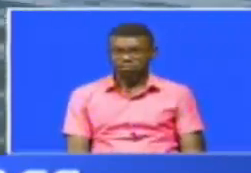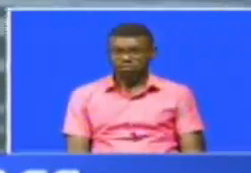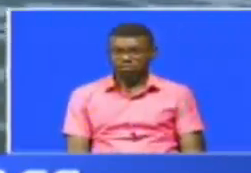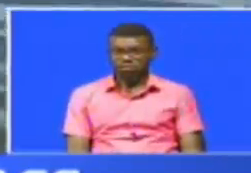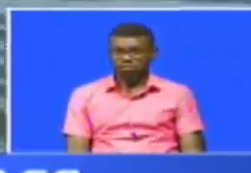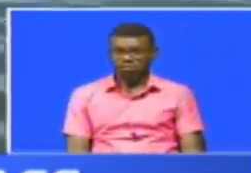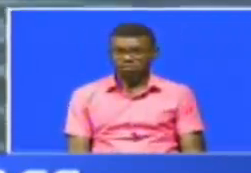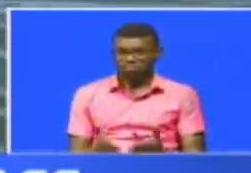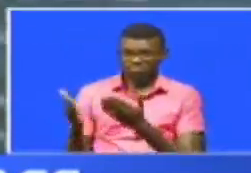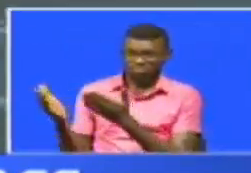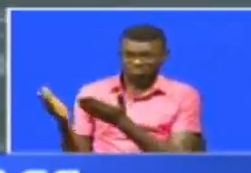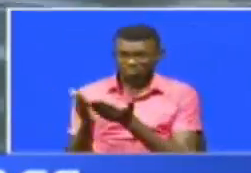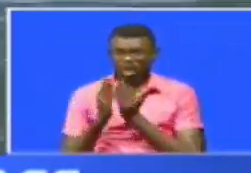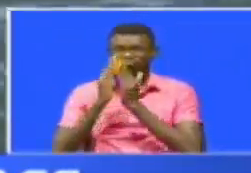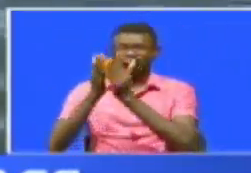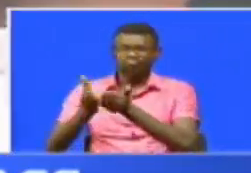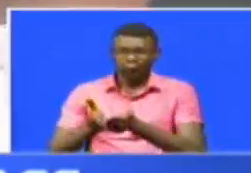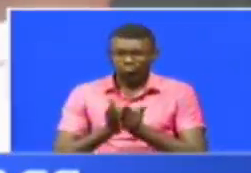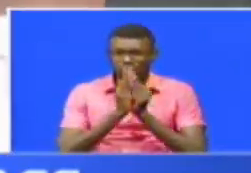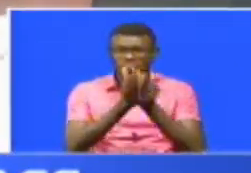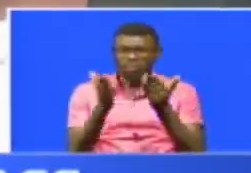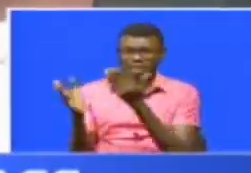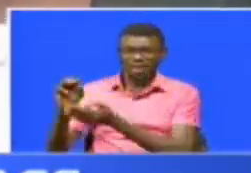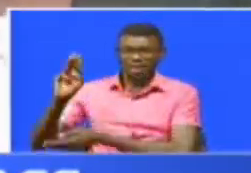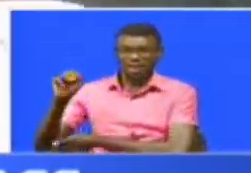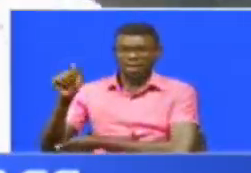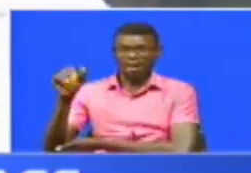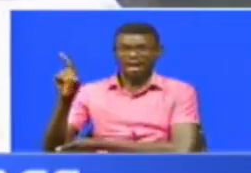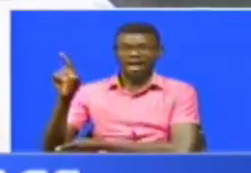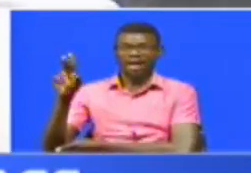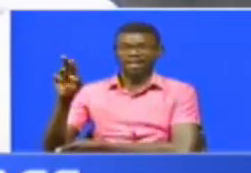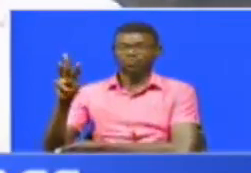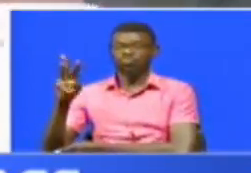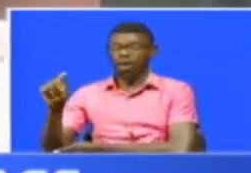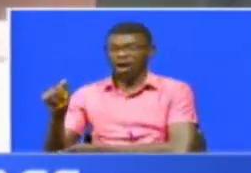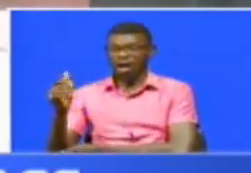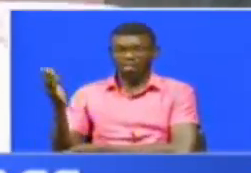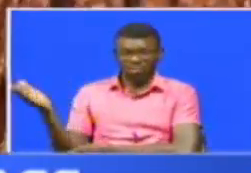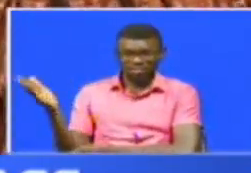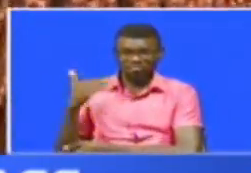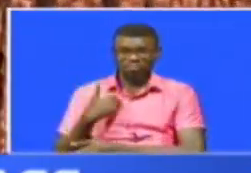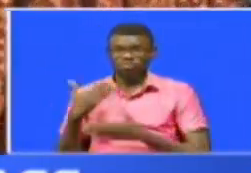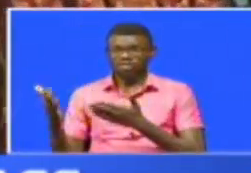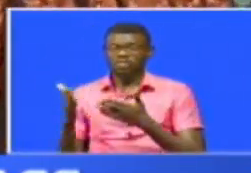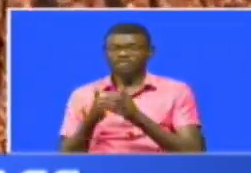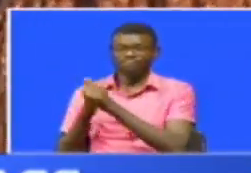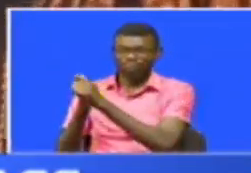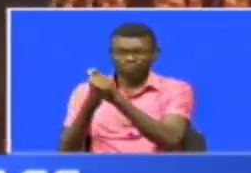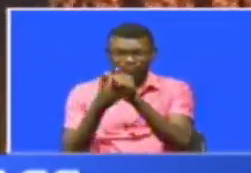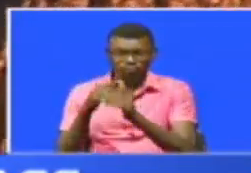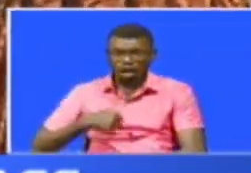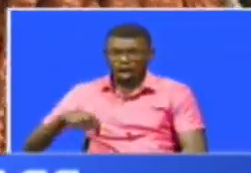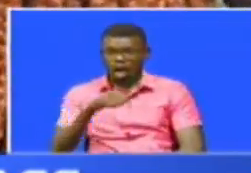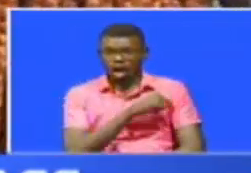It is 5 minutes journey from Osieko mainland to Madua village. We are told by the locals who promised to guide us to this mystery